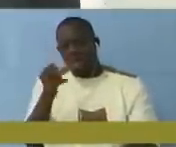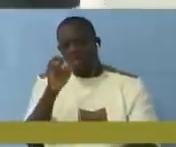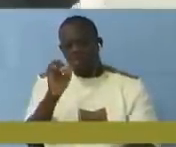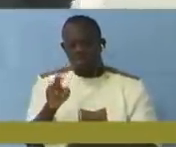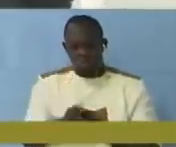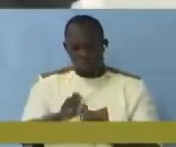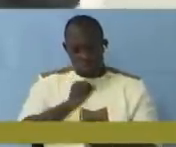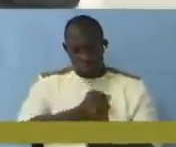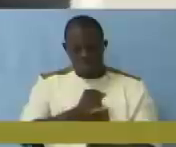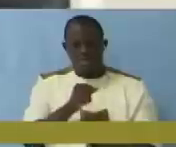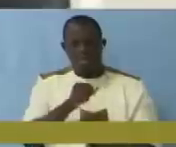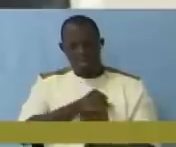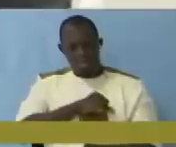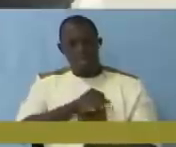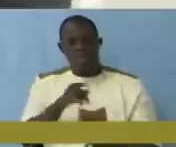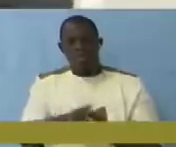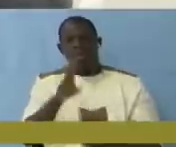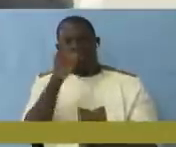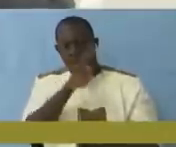to fabricate